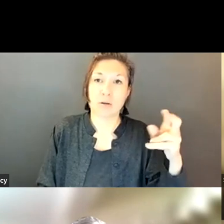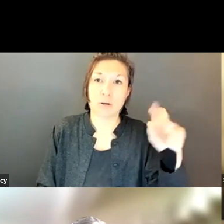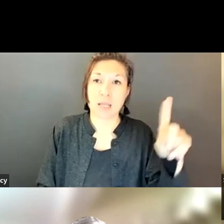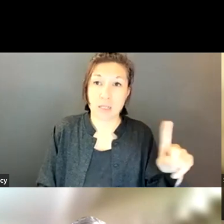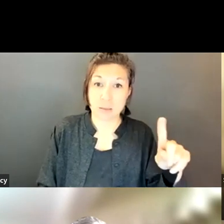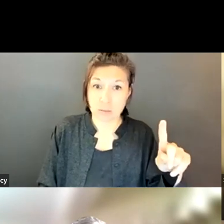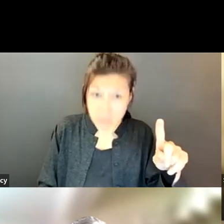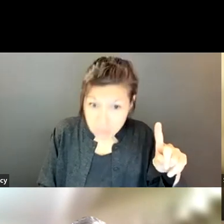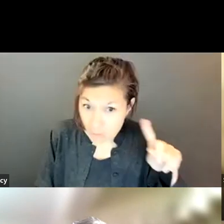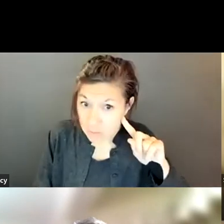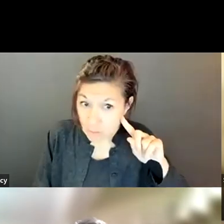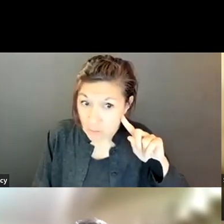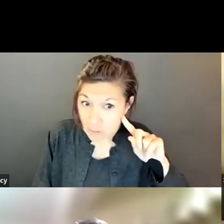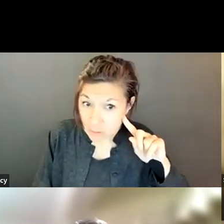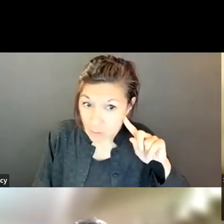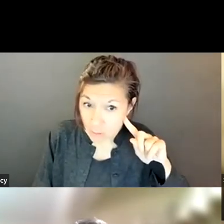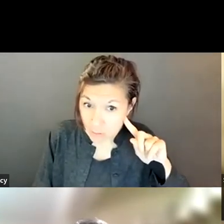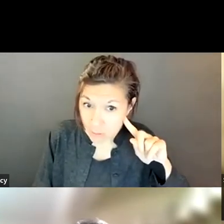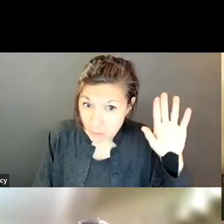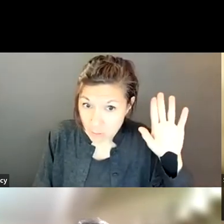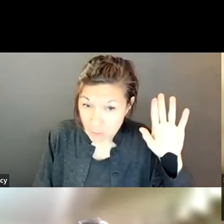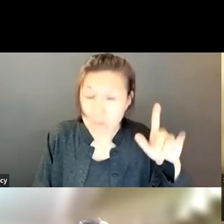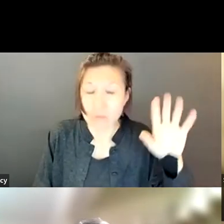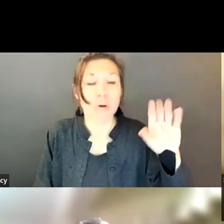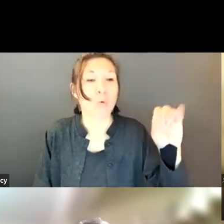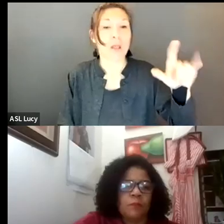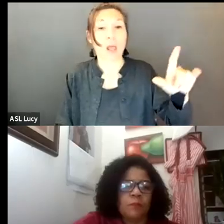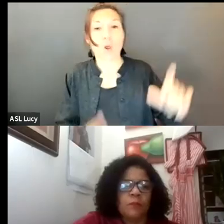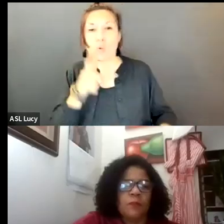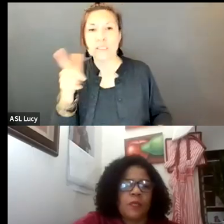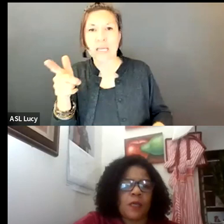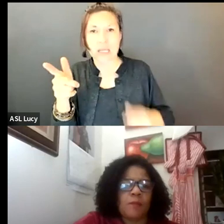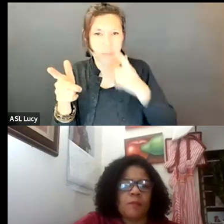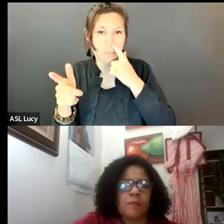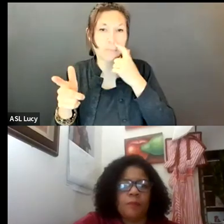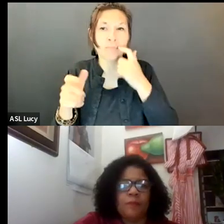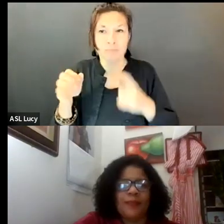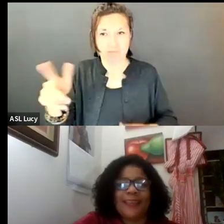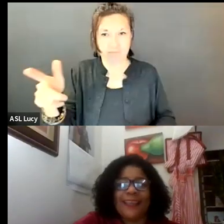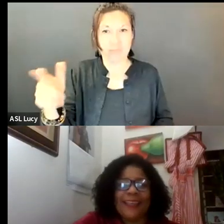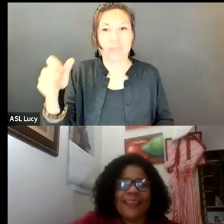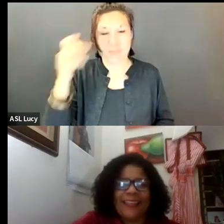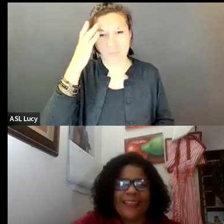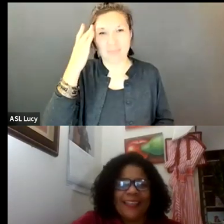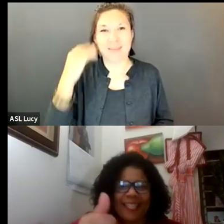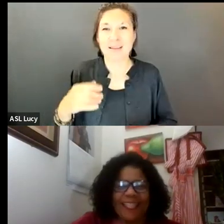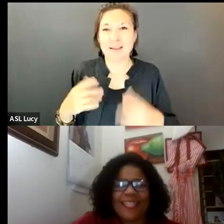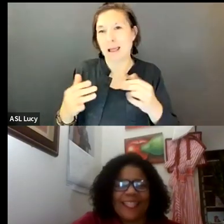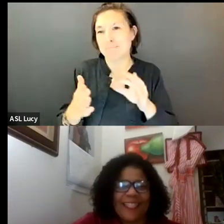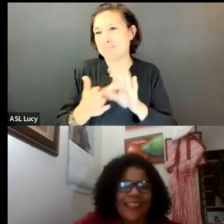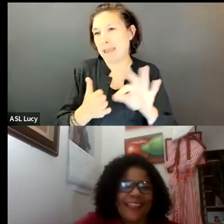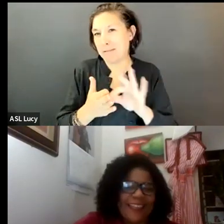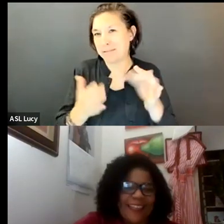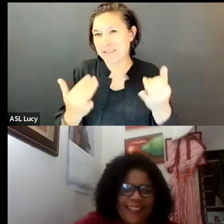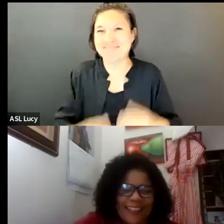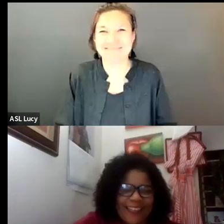Sarah motion so moved thank you is there a second second thank you Miss Sullivan will you please